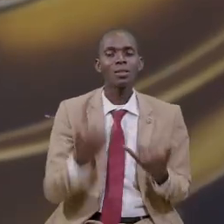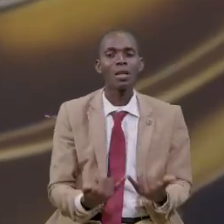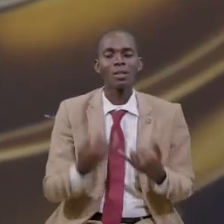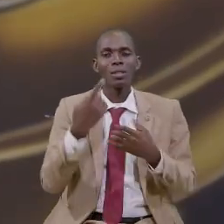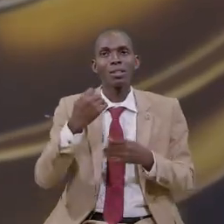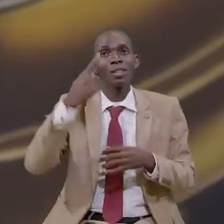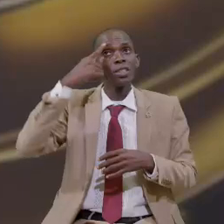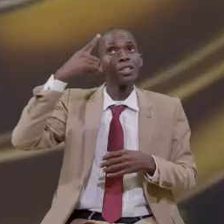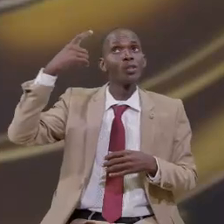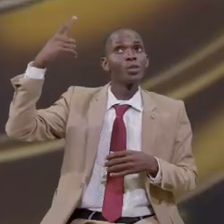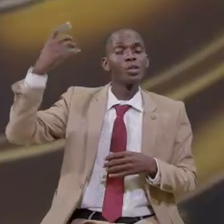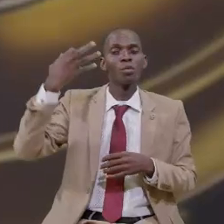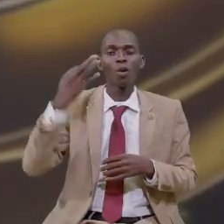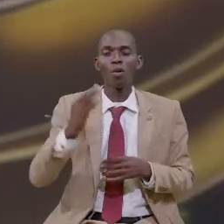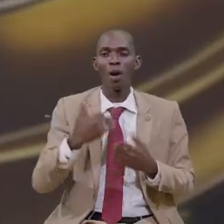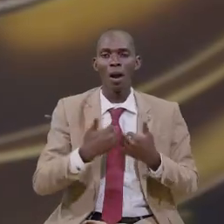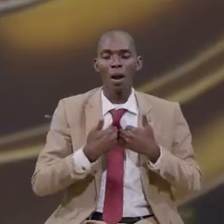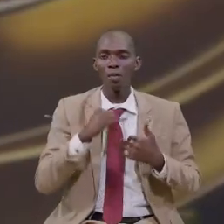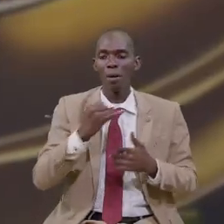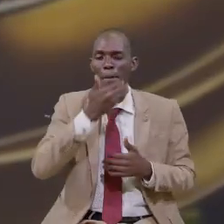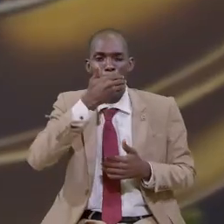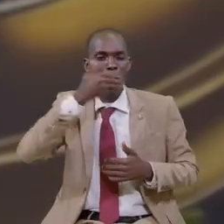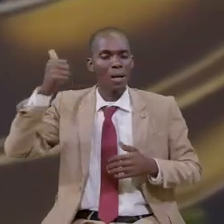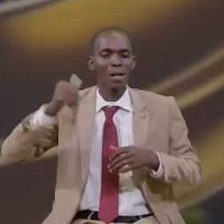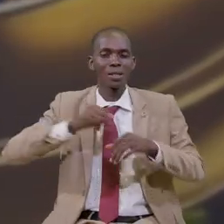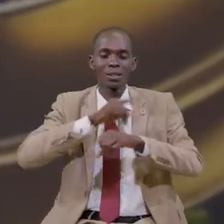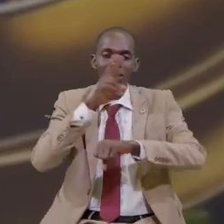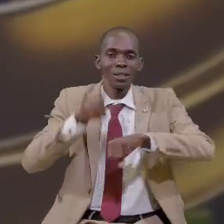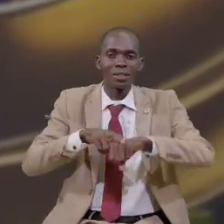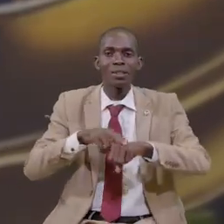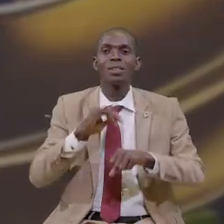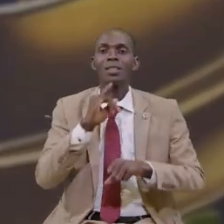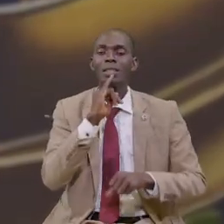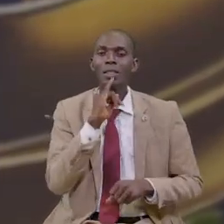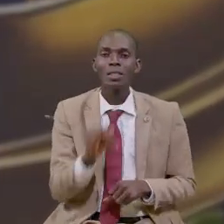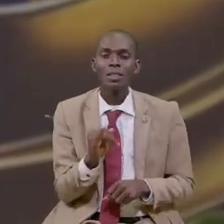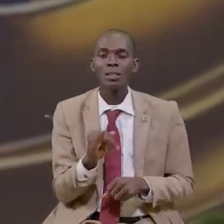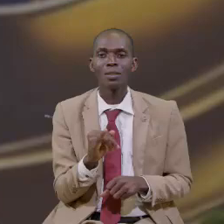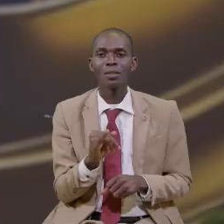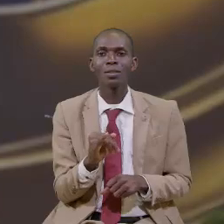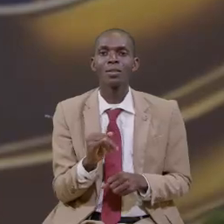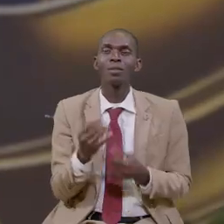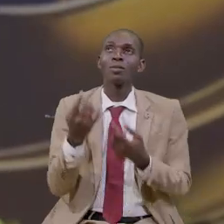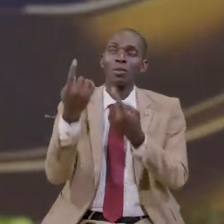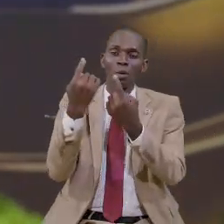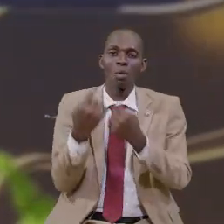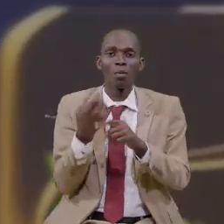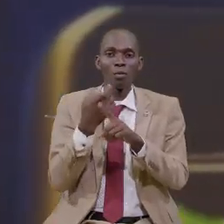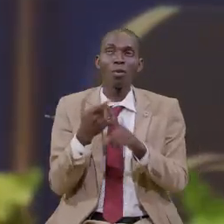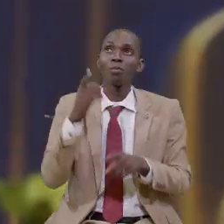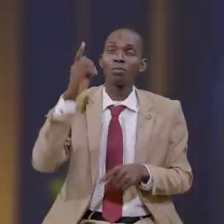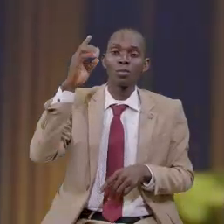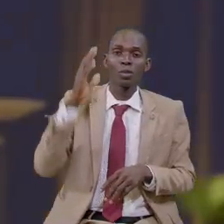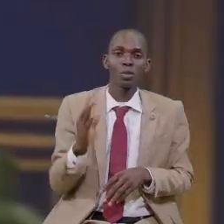better nation is hanging from God's permission, hanging on you.